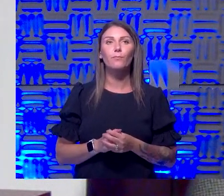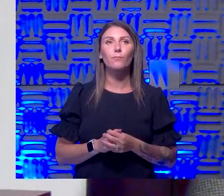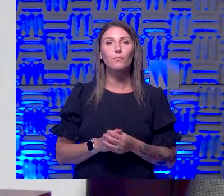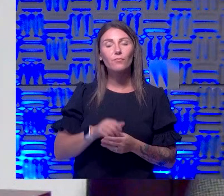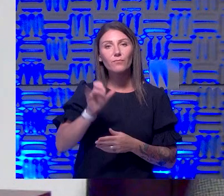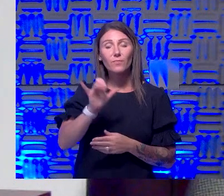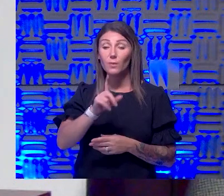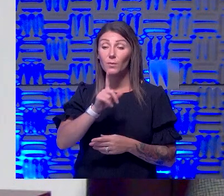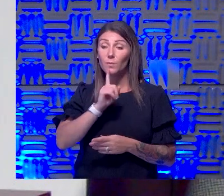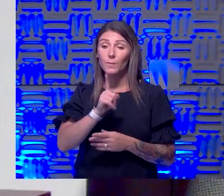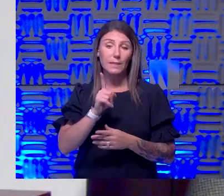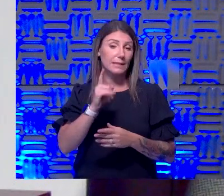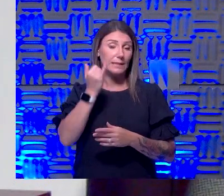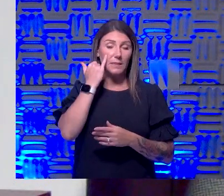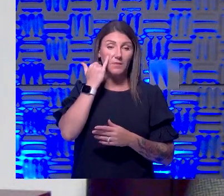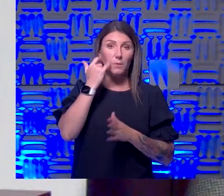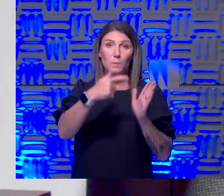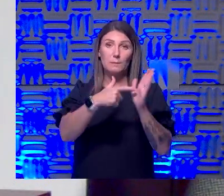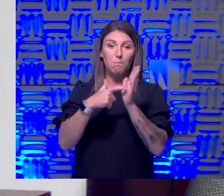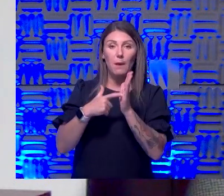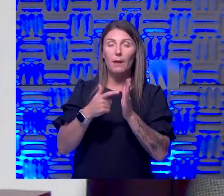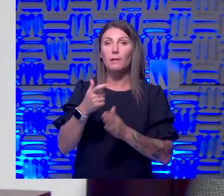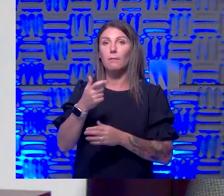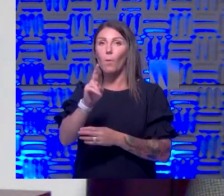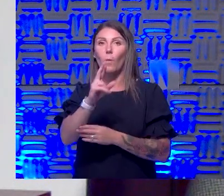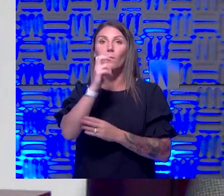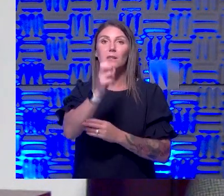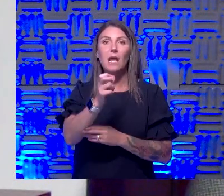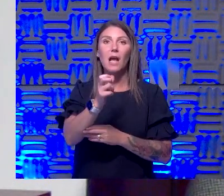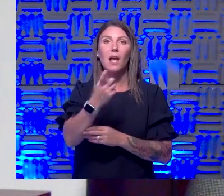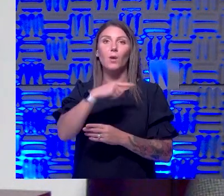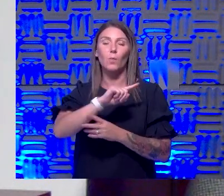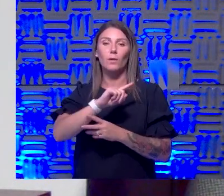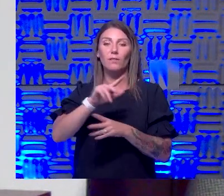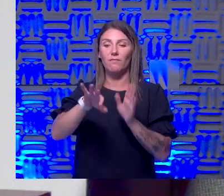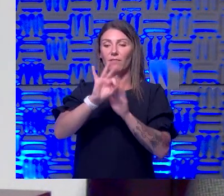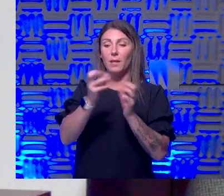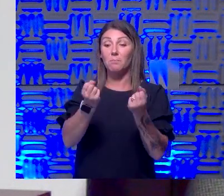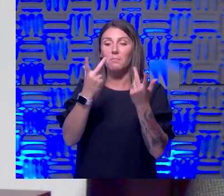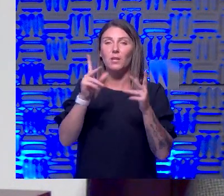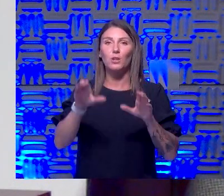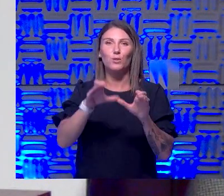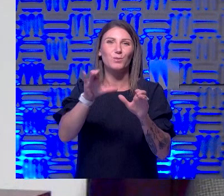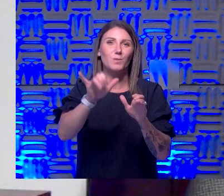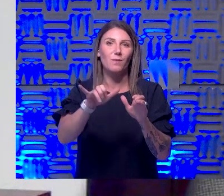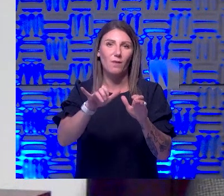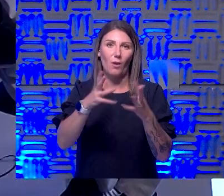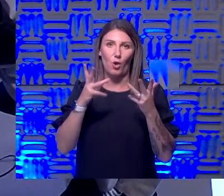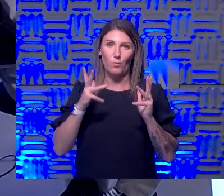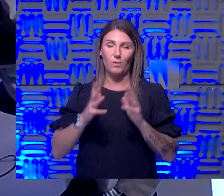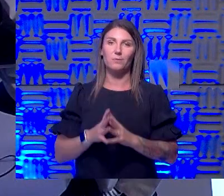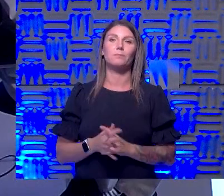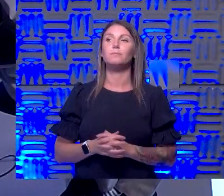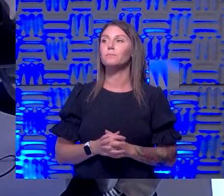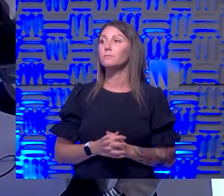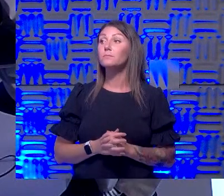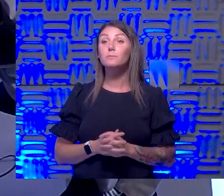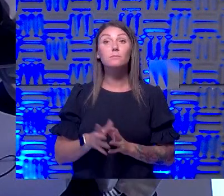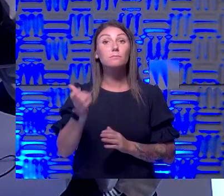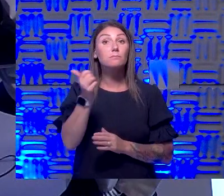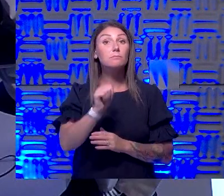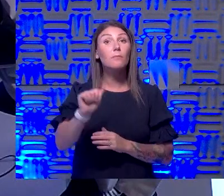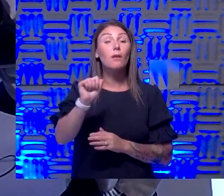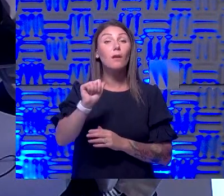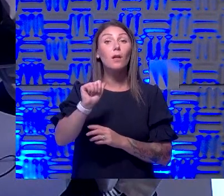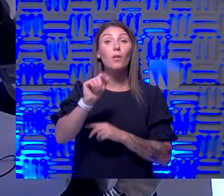really, whether it was mandated or not, we find that many of them are doing it already. Do we have another question for